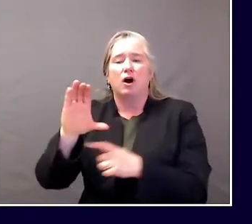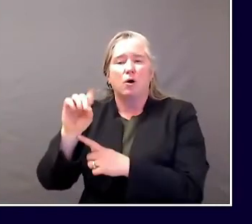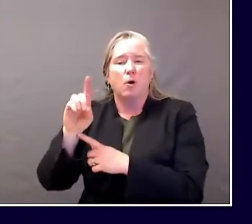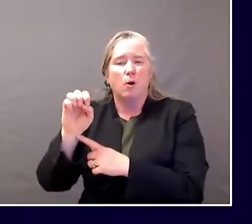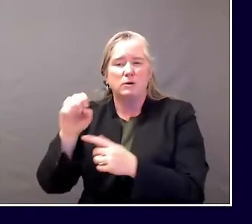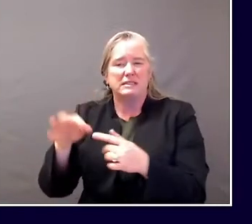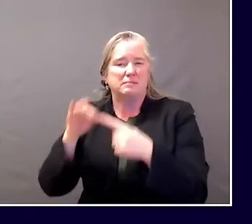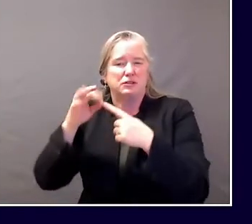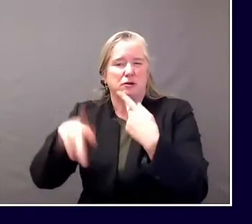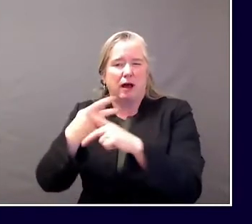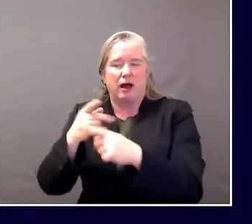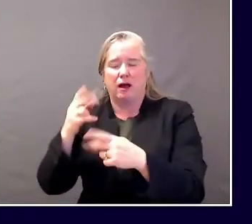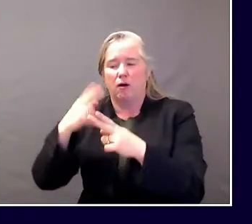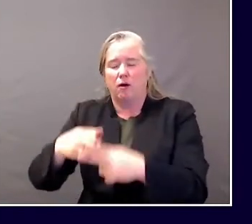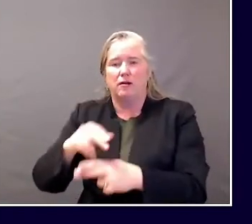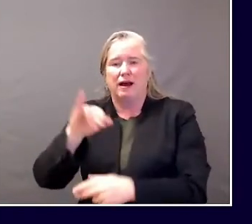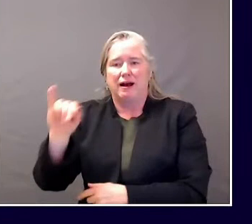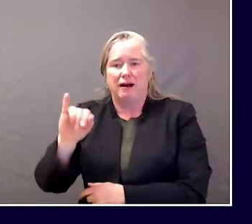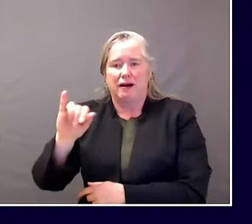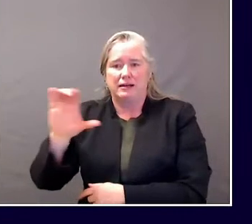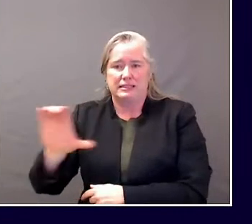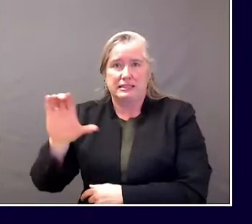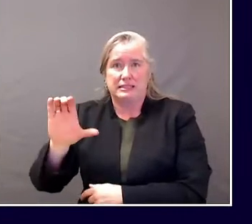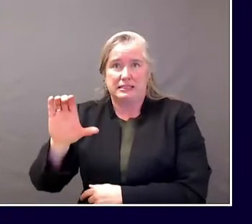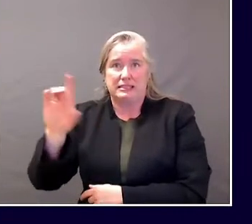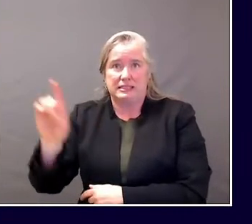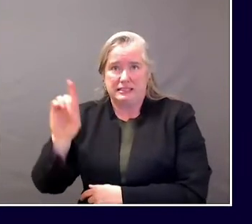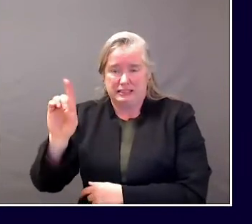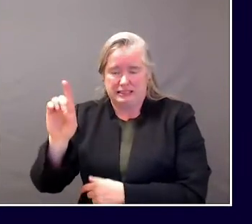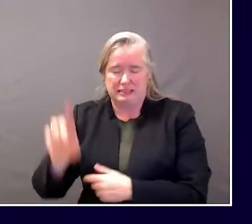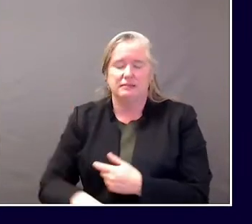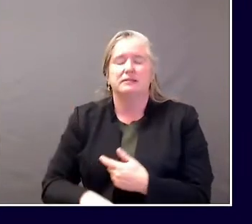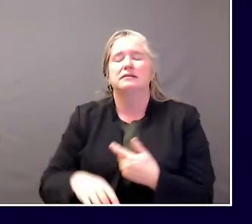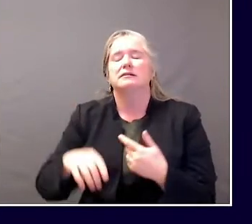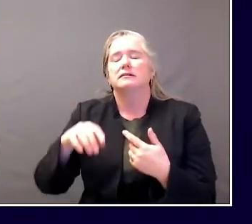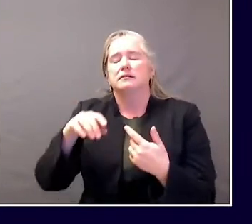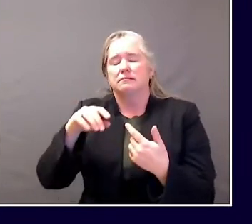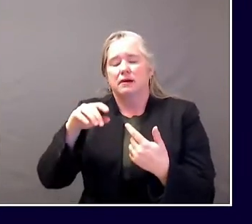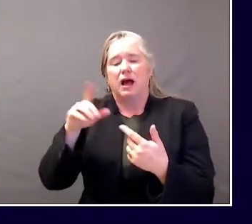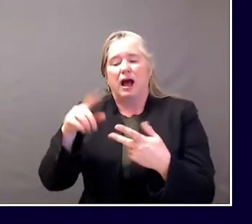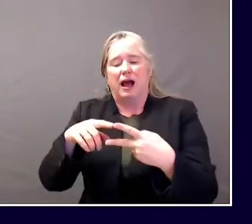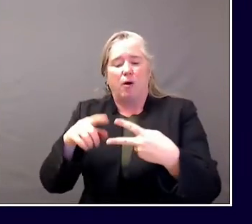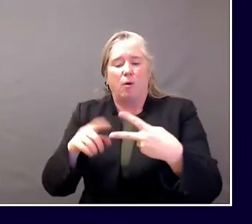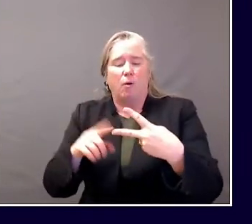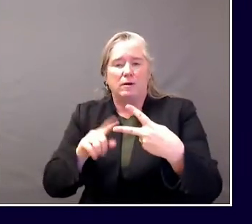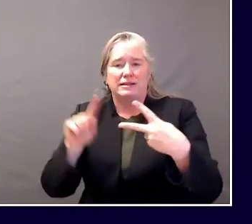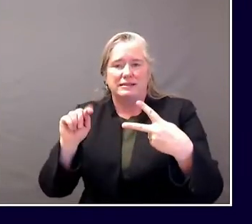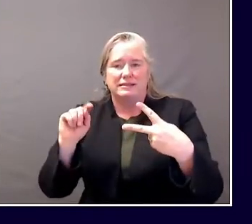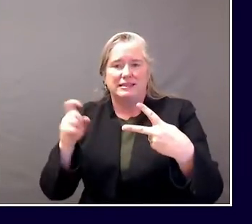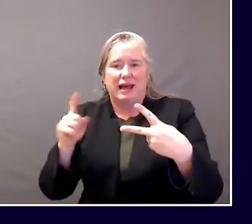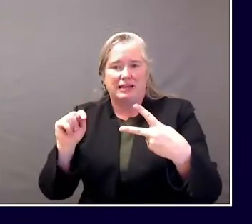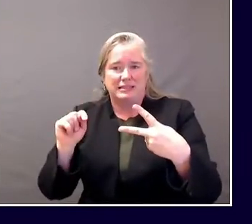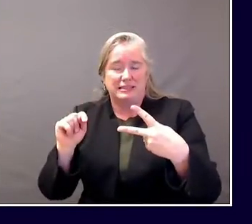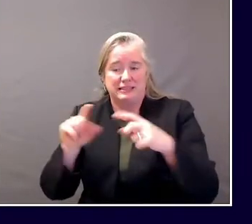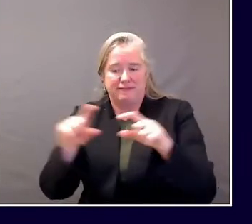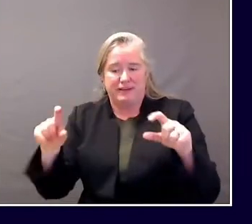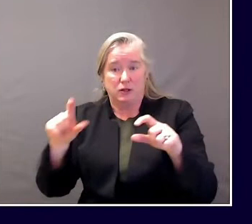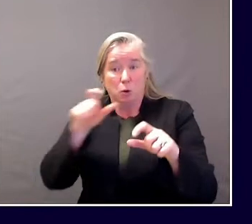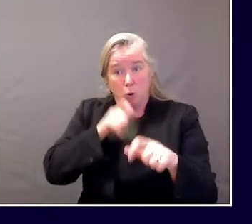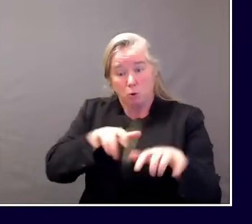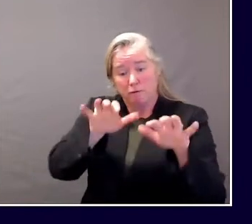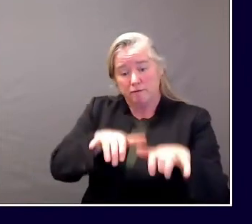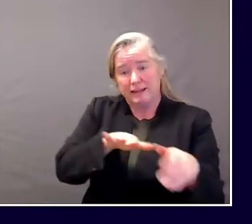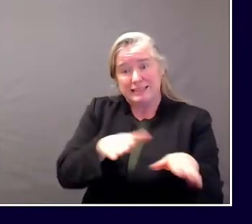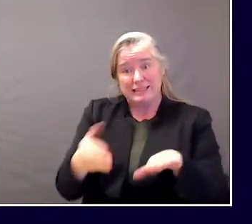classify injuries, diseases, and deaths. We also look at the text fields that the person who filled out the certificate may